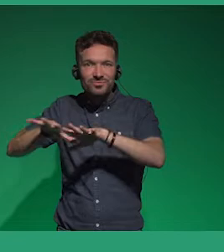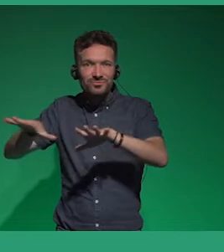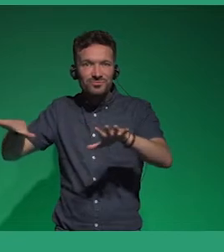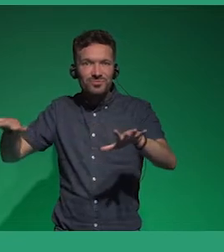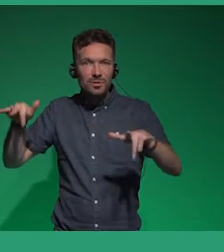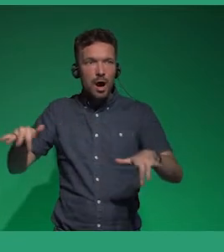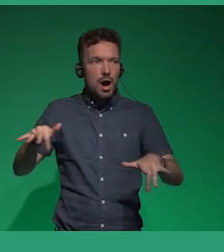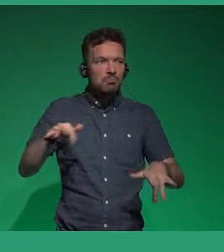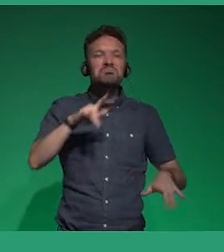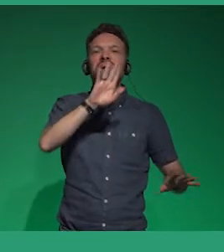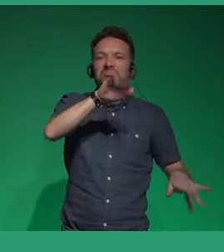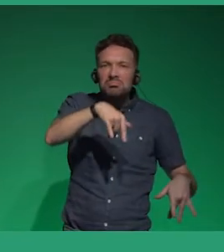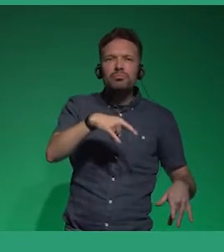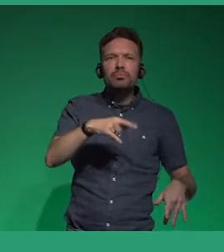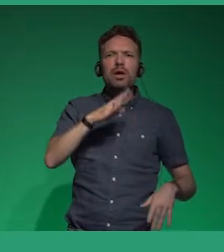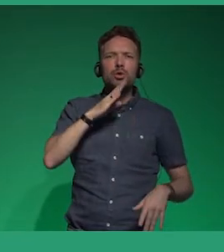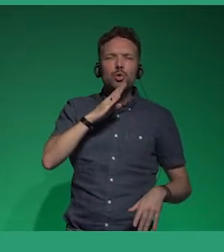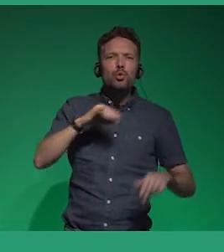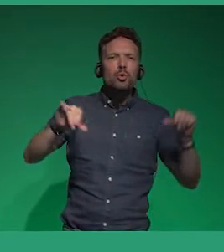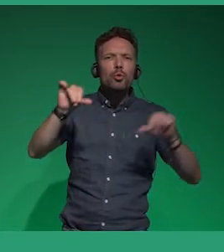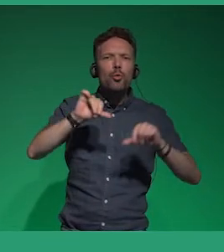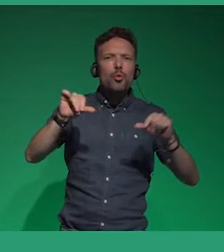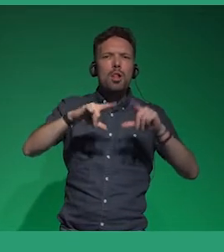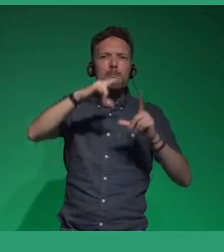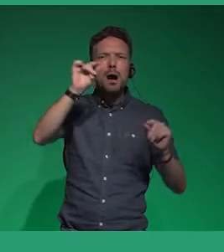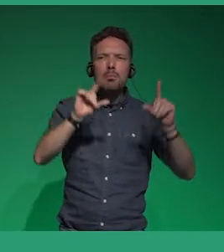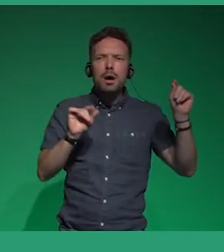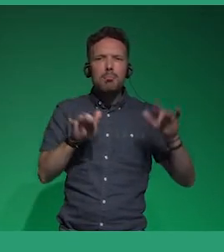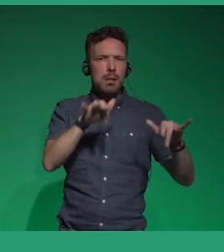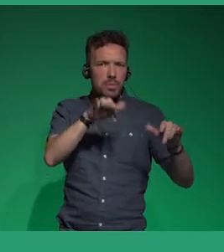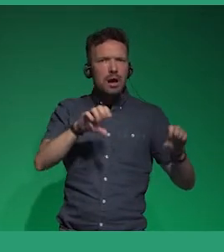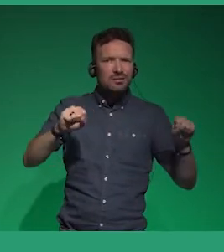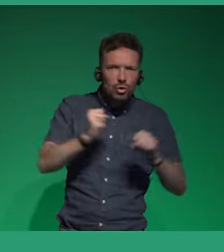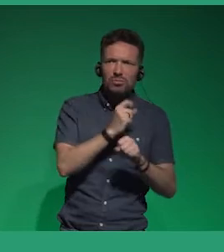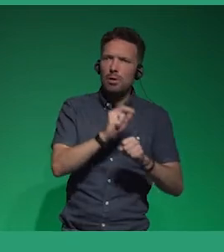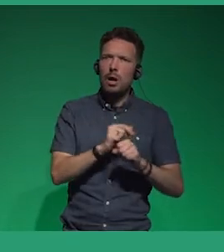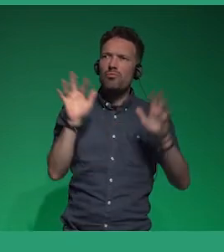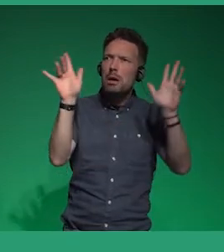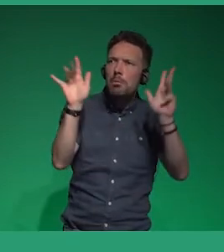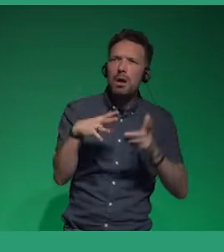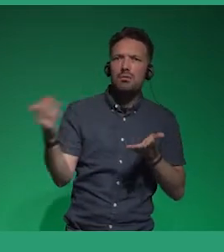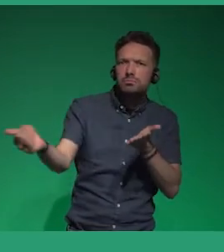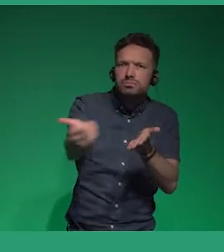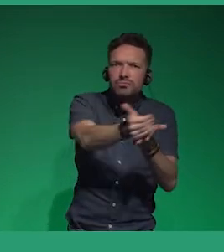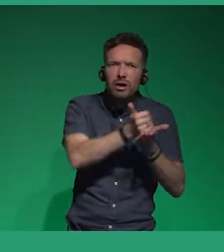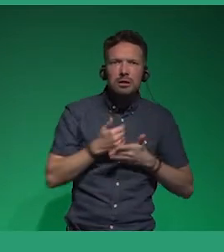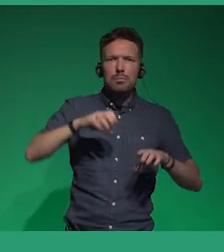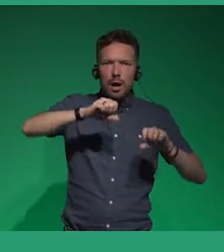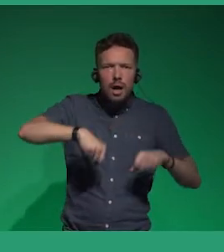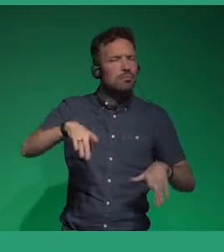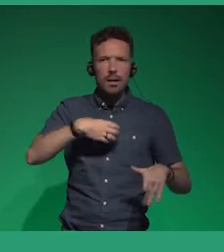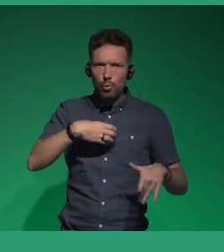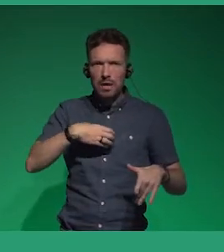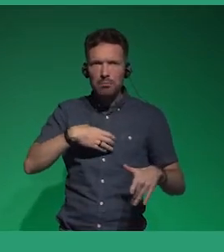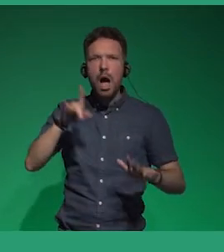also diversify their portfolio by planting other tree species and crop species. And that